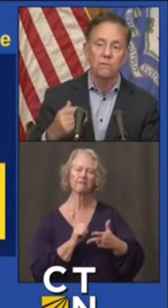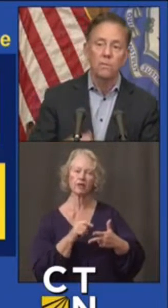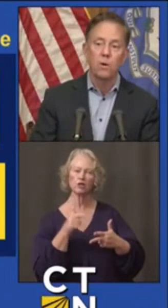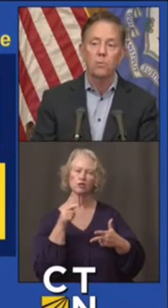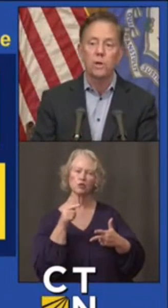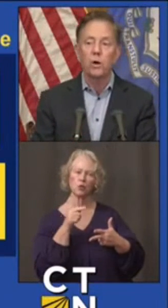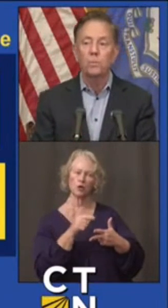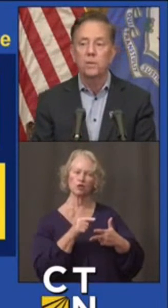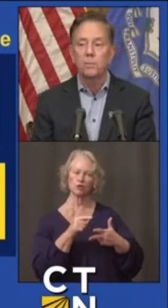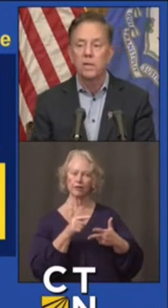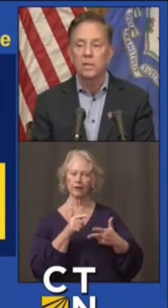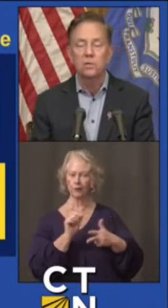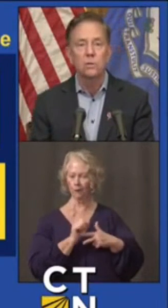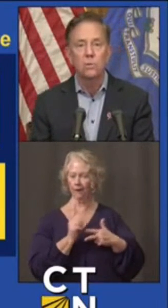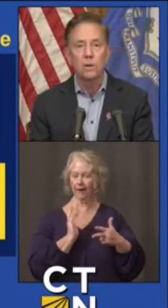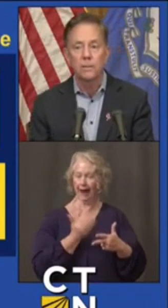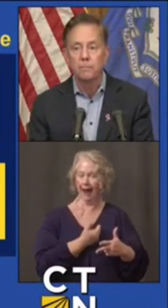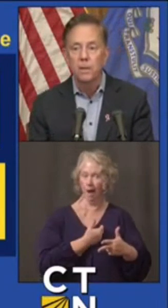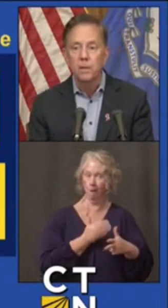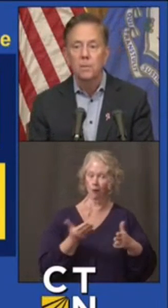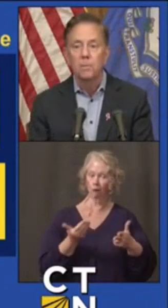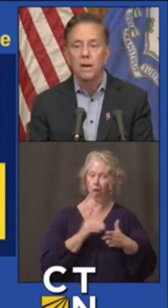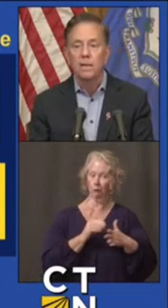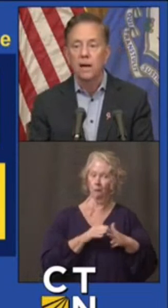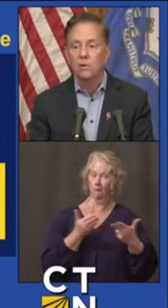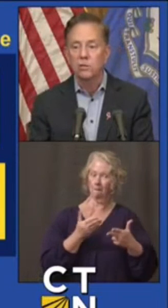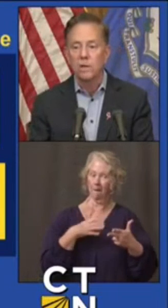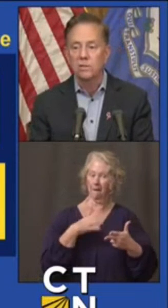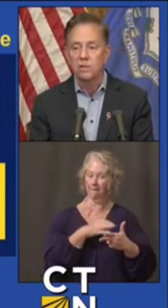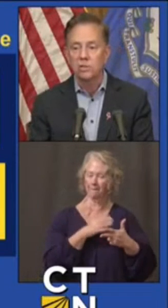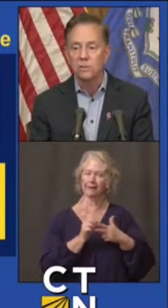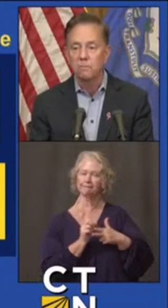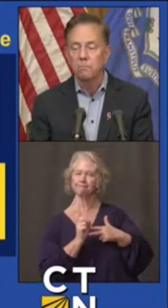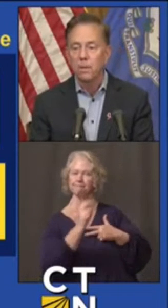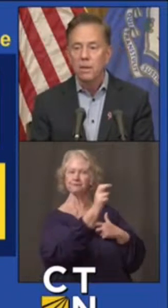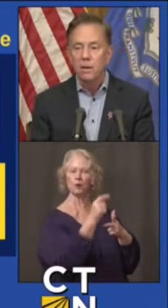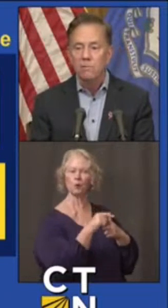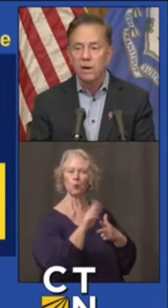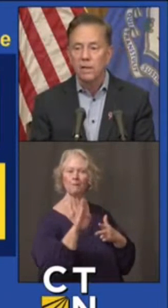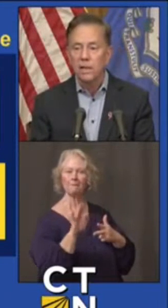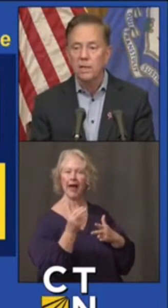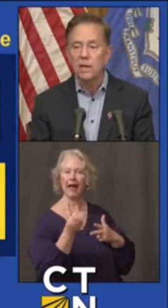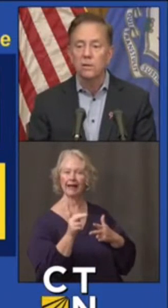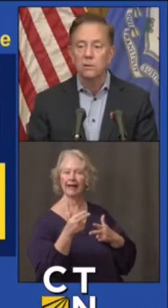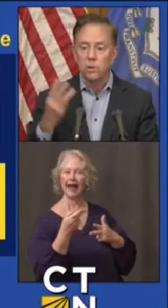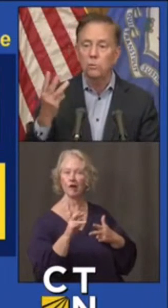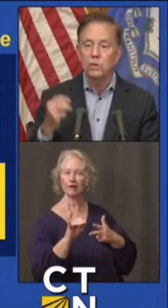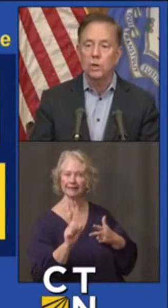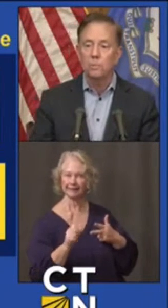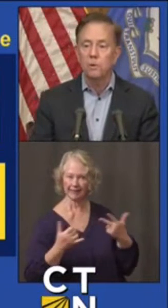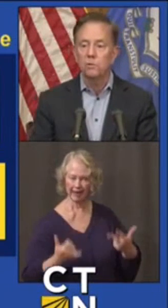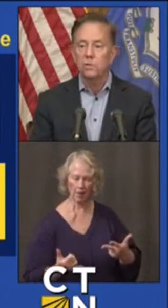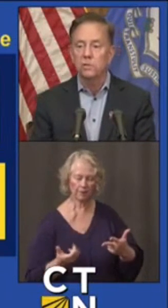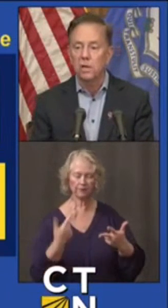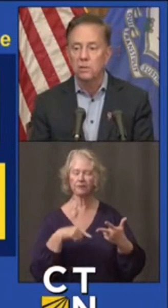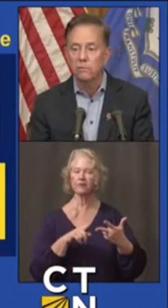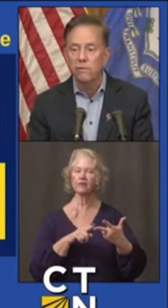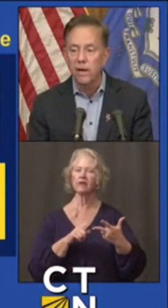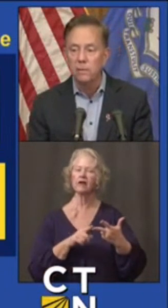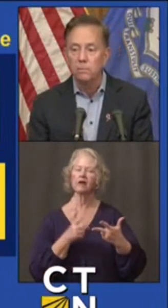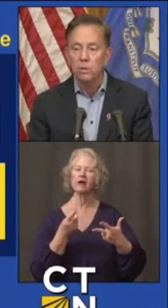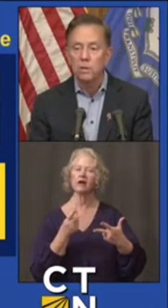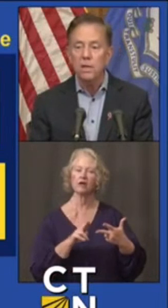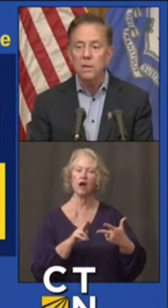she's gone from our Reopen Committee to the Biden-Harris transition. Finally, the other co-chairperson is Dr.